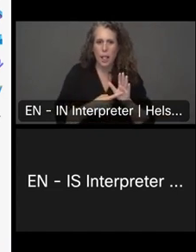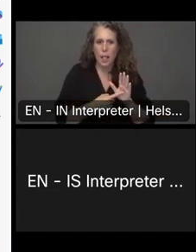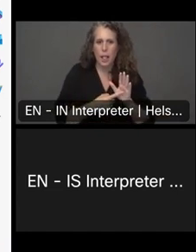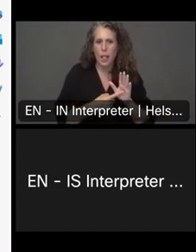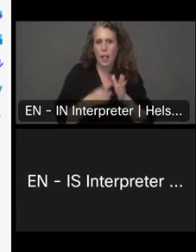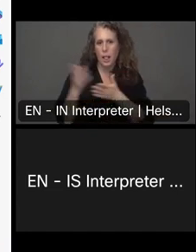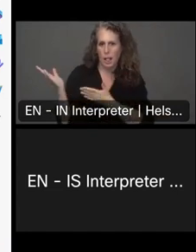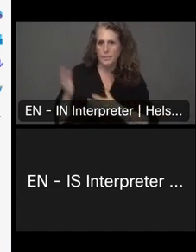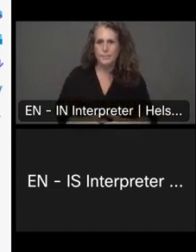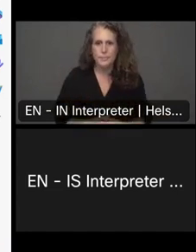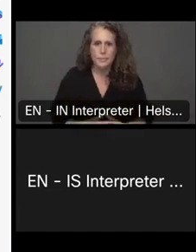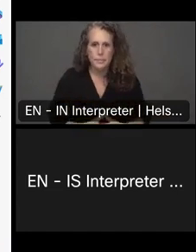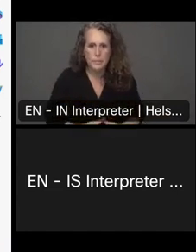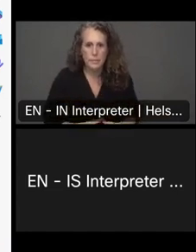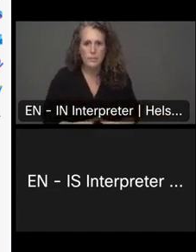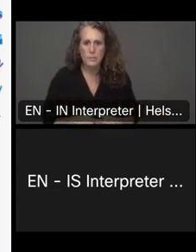to logical double negation.